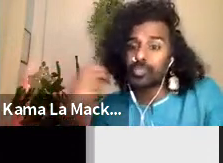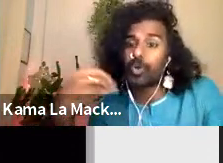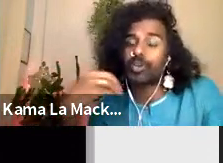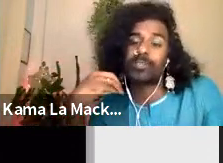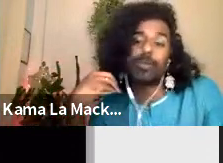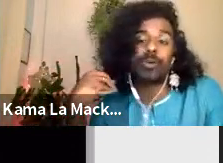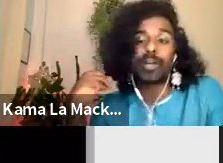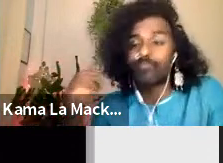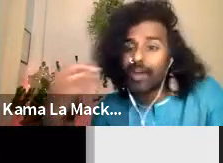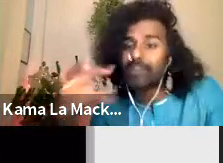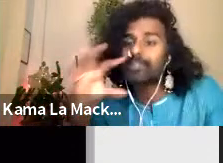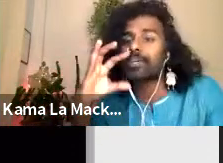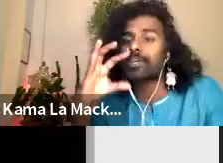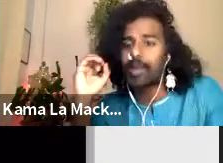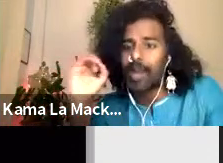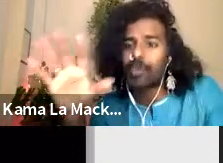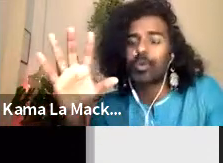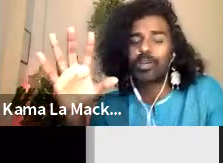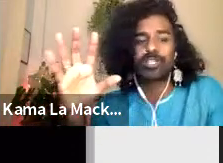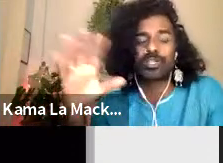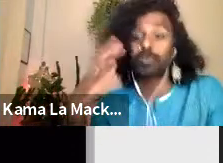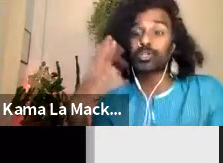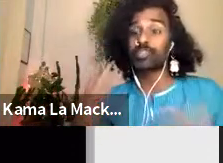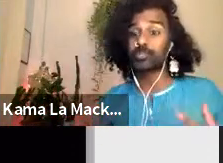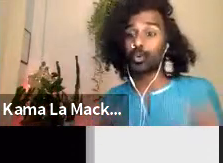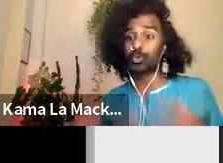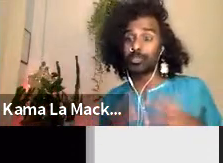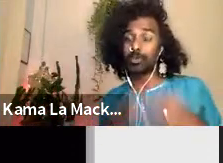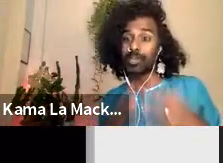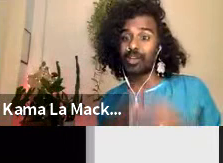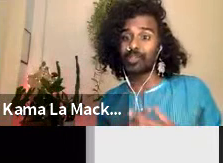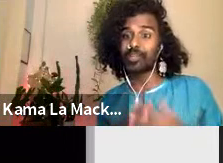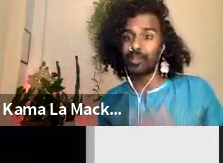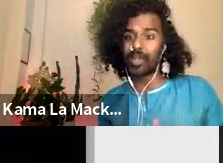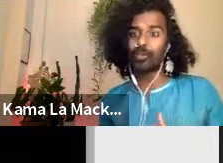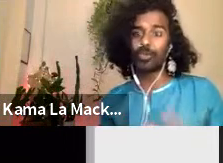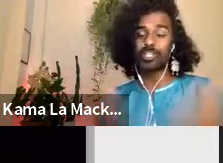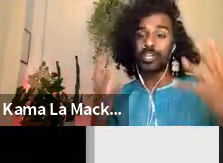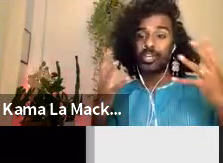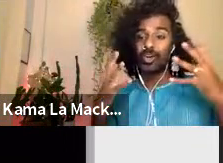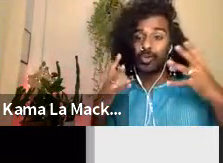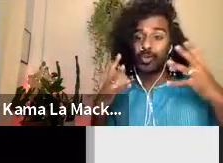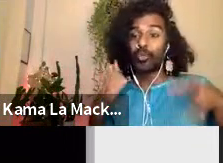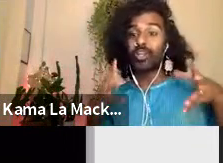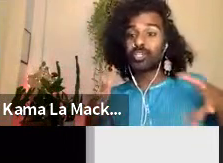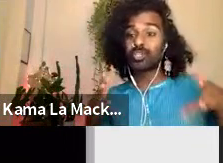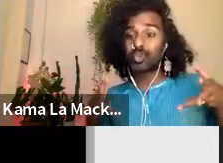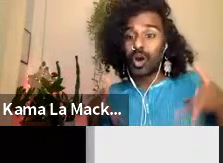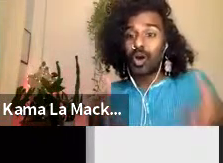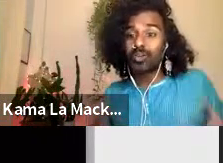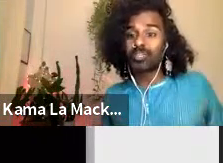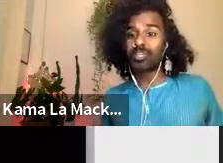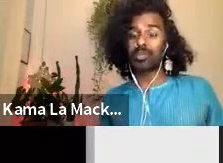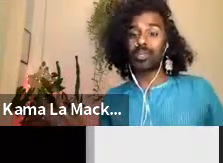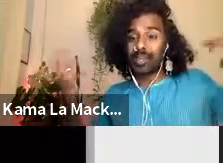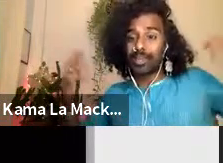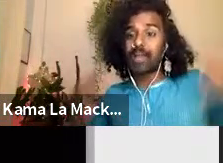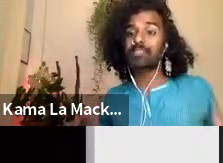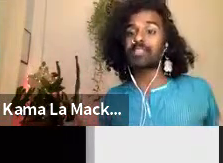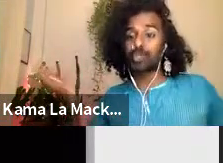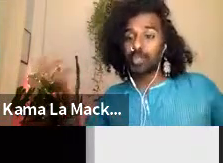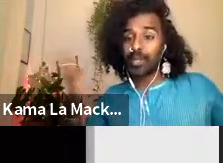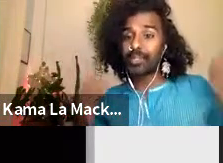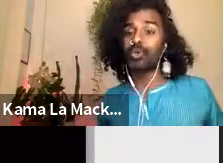much of this work is about like finding a language. So much of this poetry is about like finding a language with which to articulate